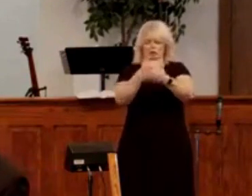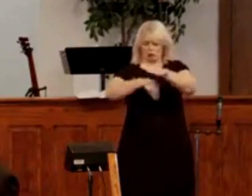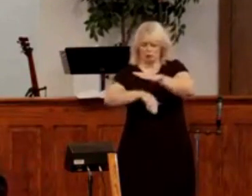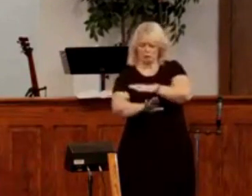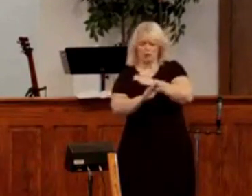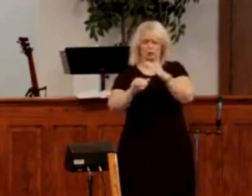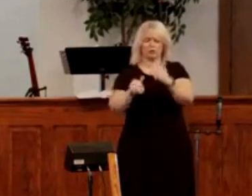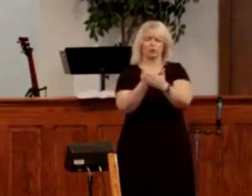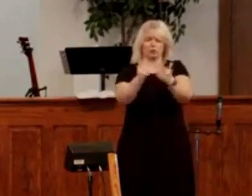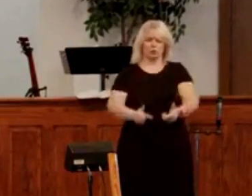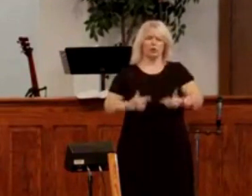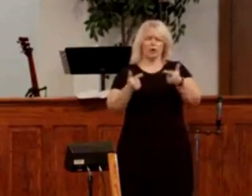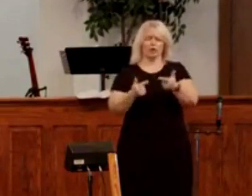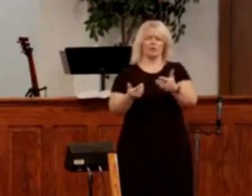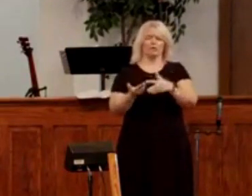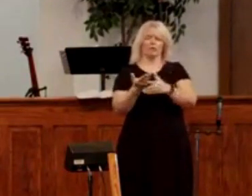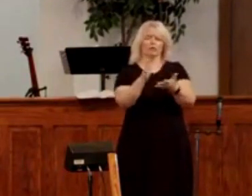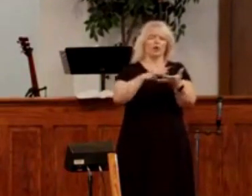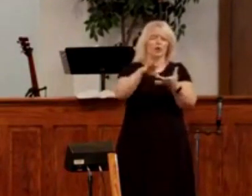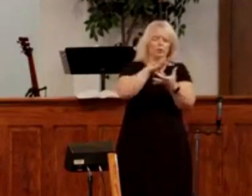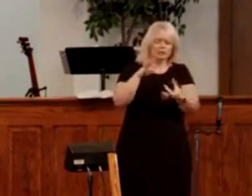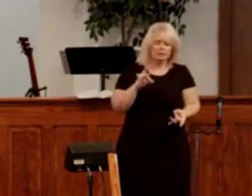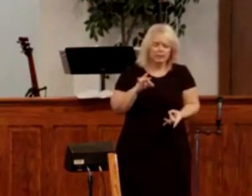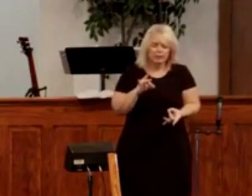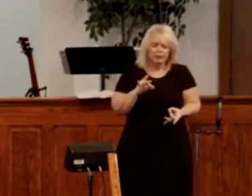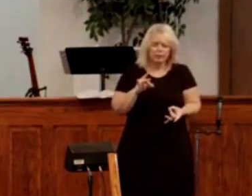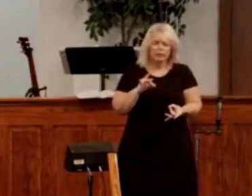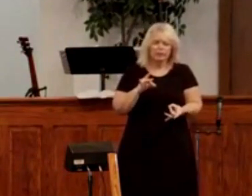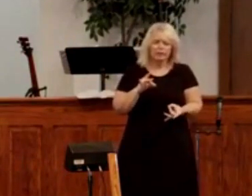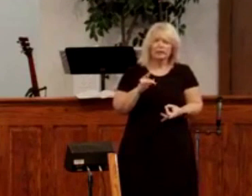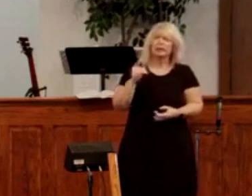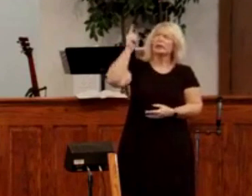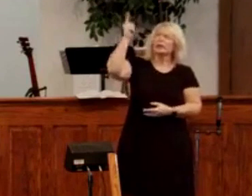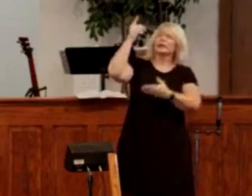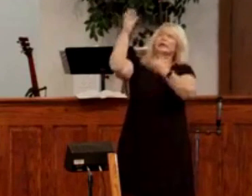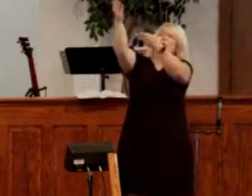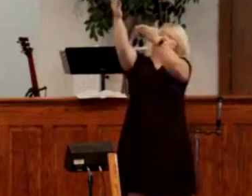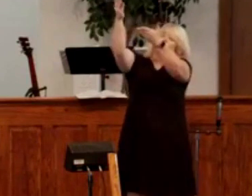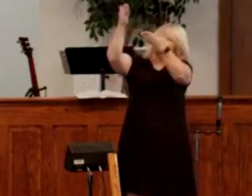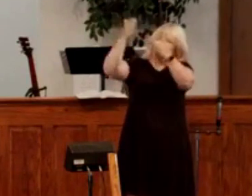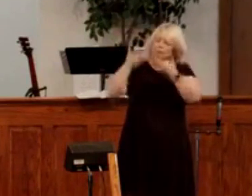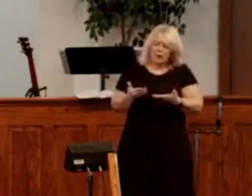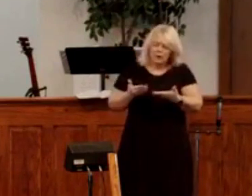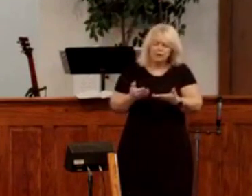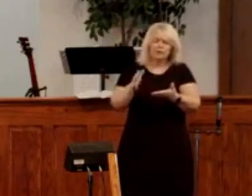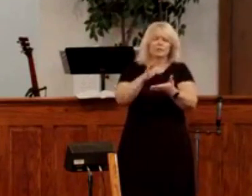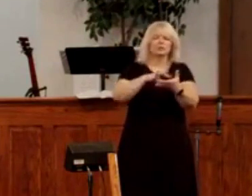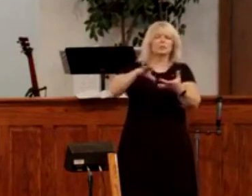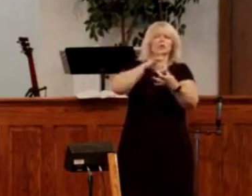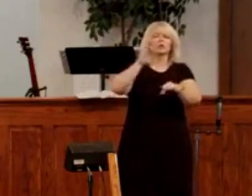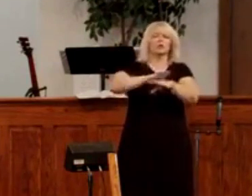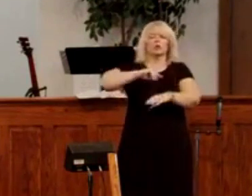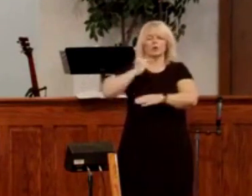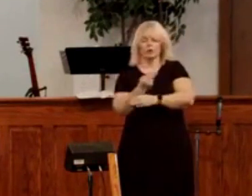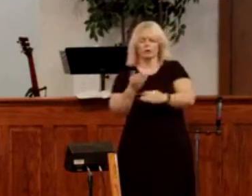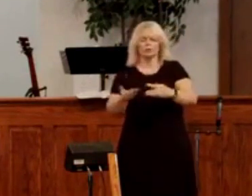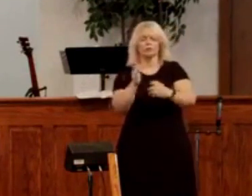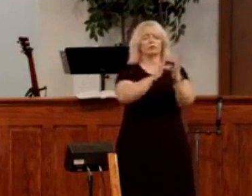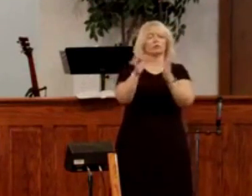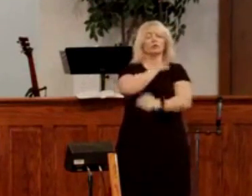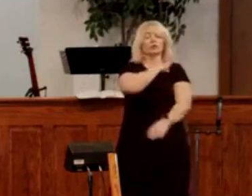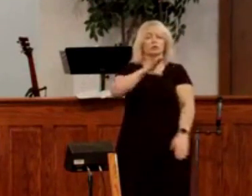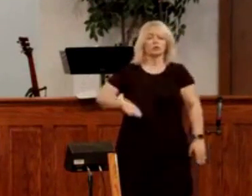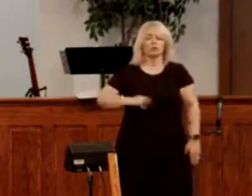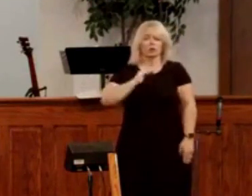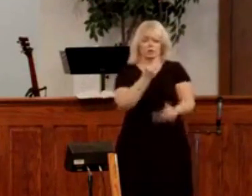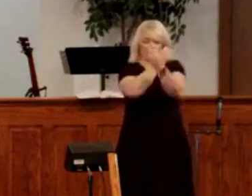life through the Holy Spirit. He generously poured out the Spirit upon us through Jesus Christ, our Savior.